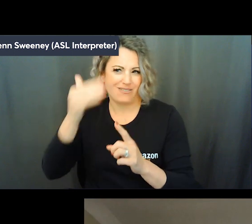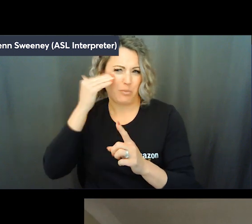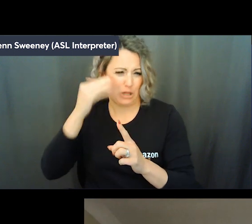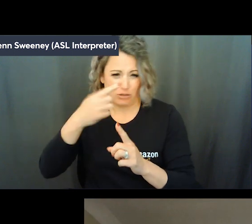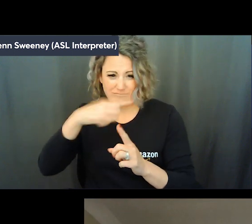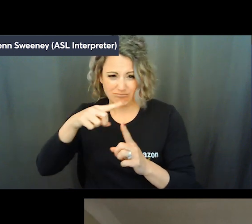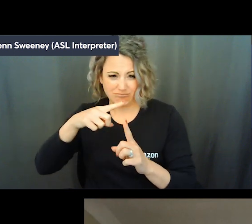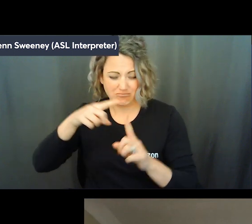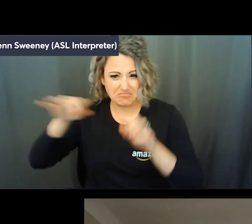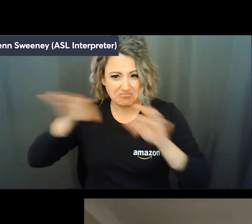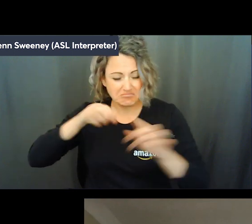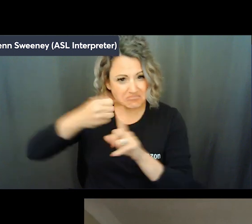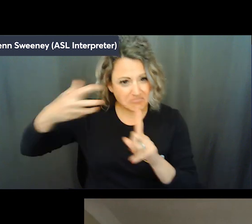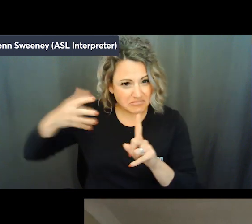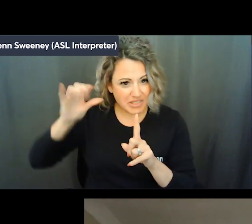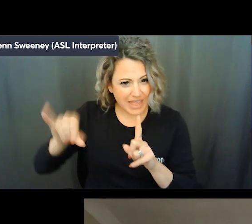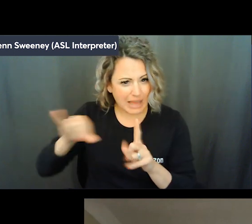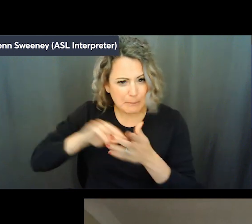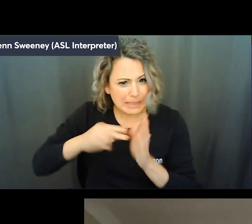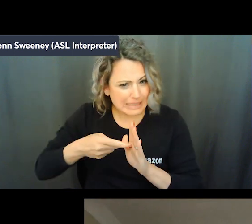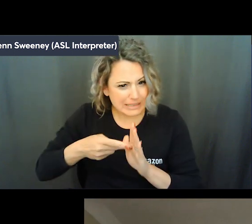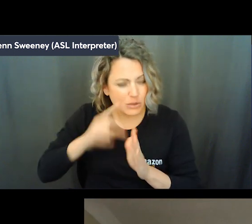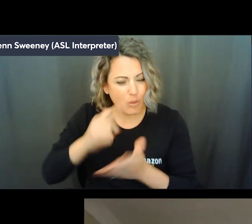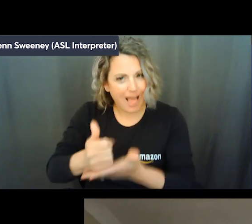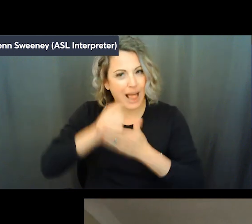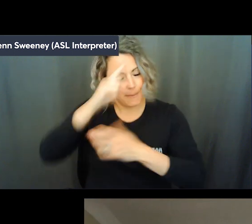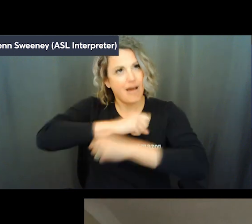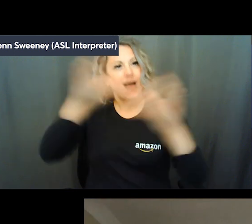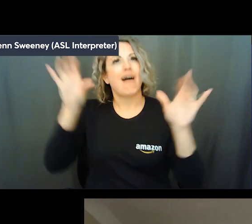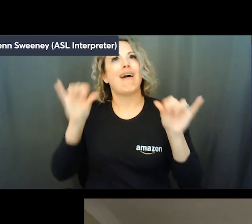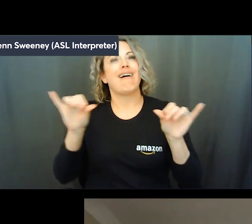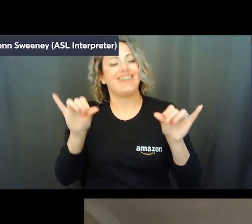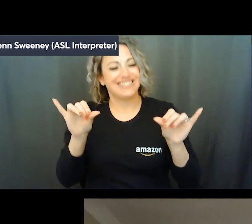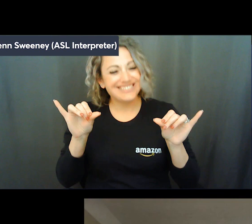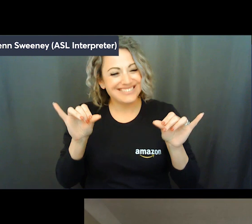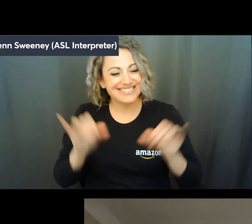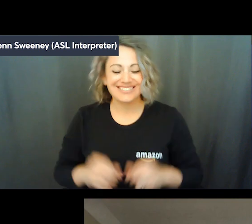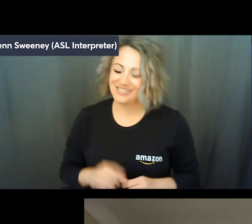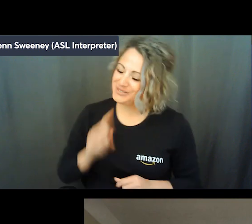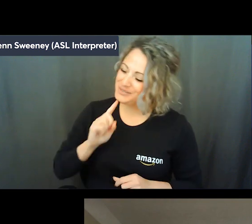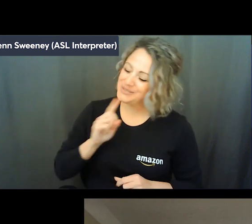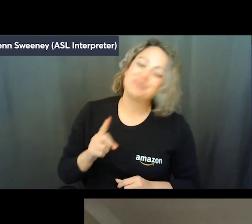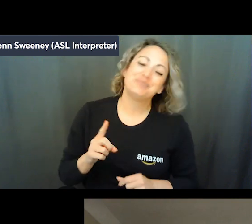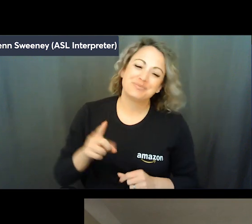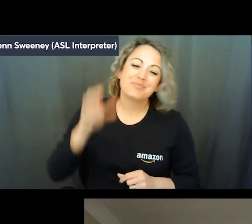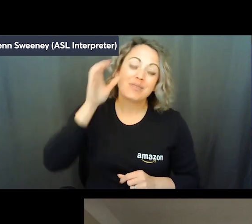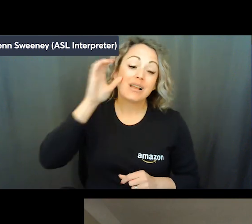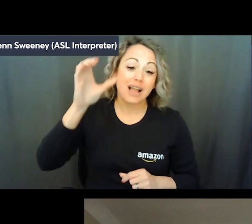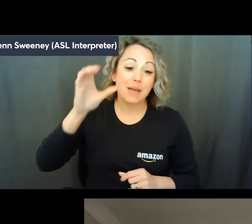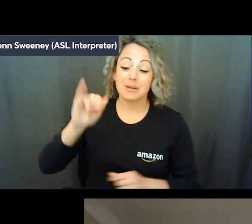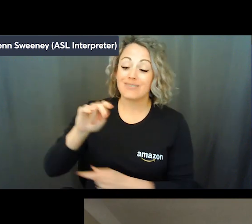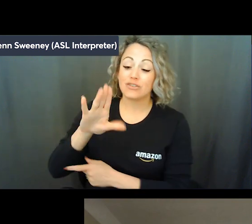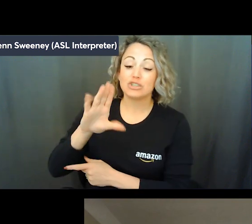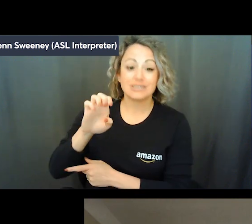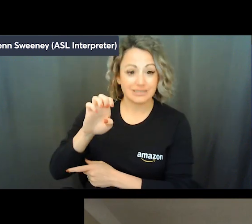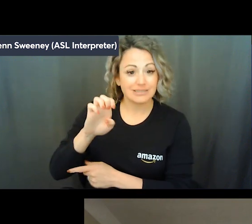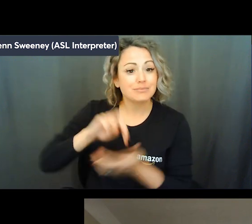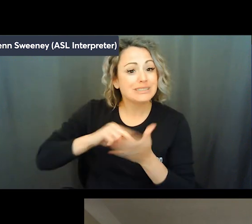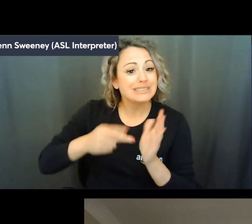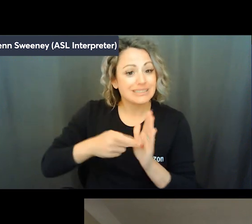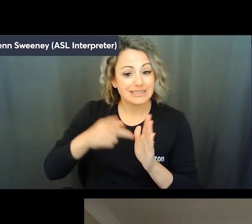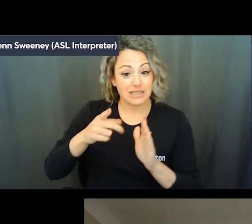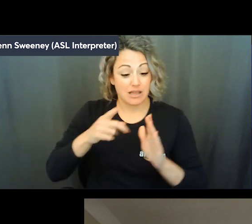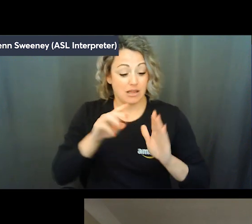little more about the context there, I think it'll help everyone. Sure. So the concept of inferencing is basically once you have